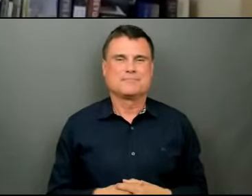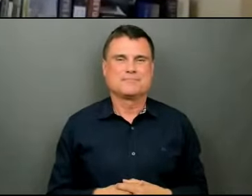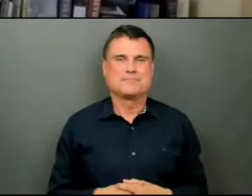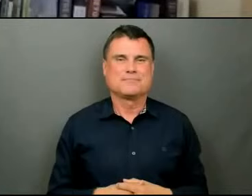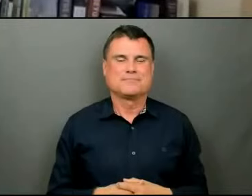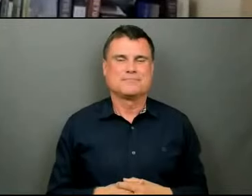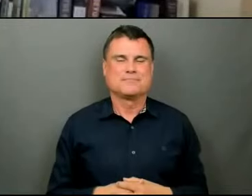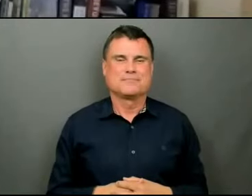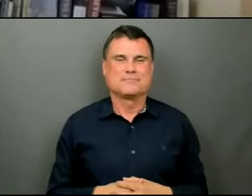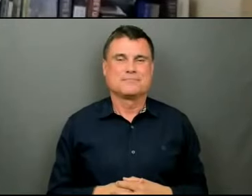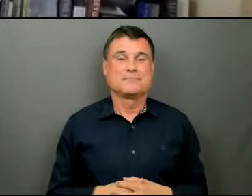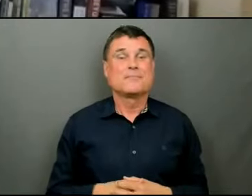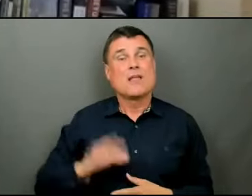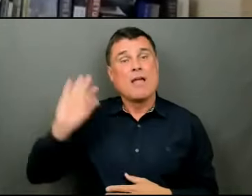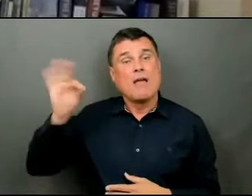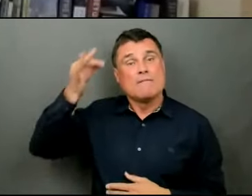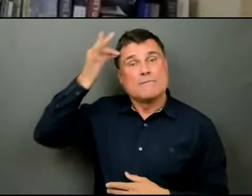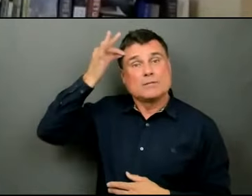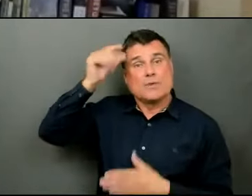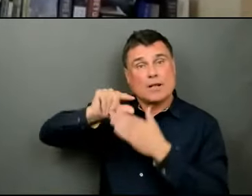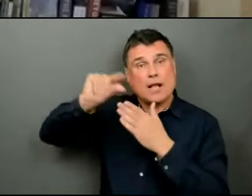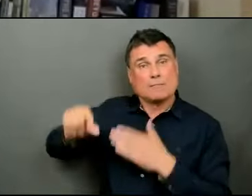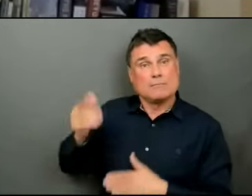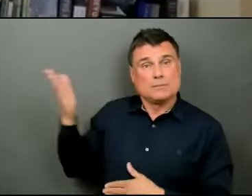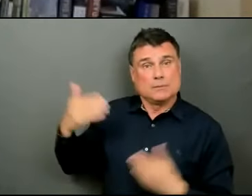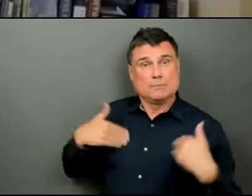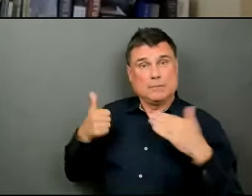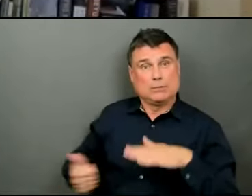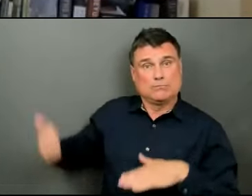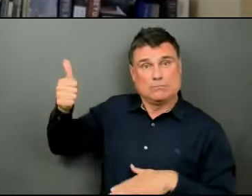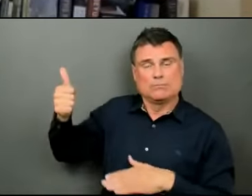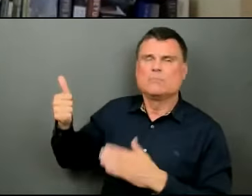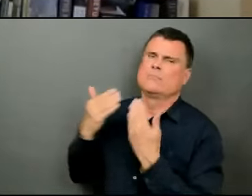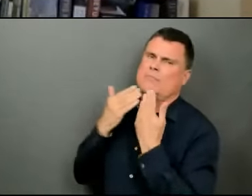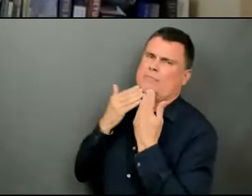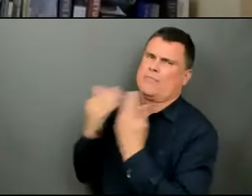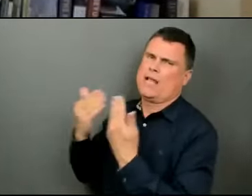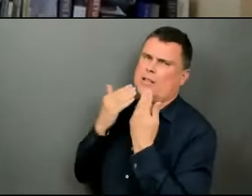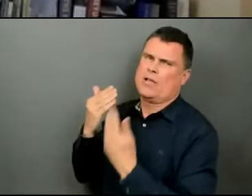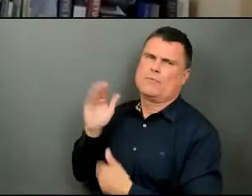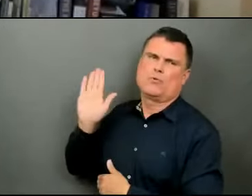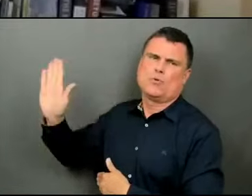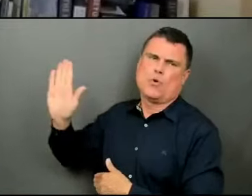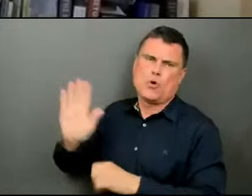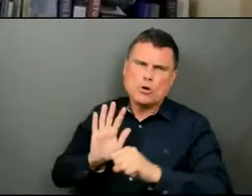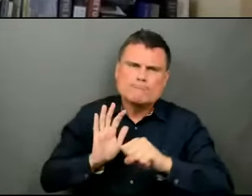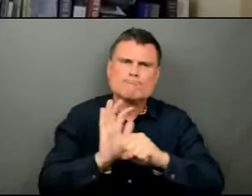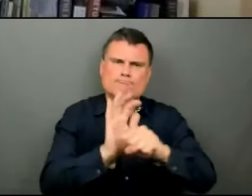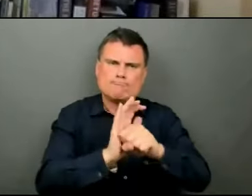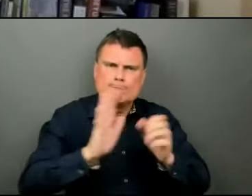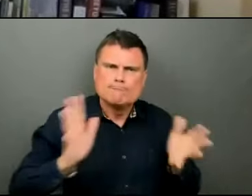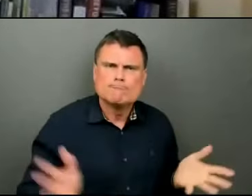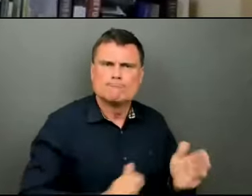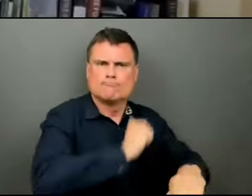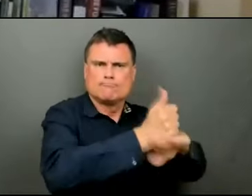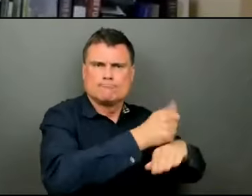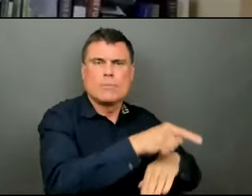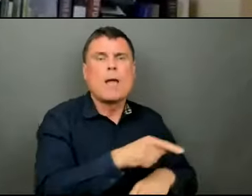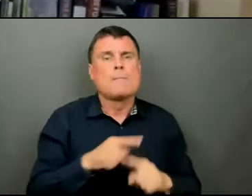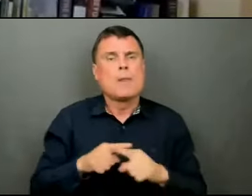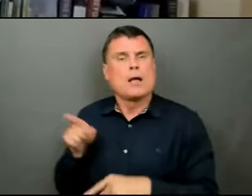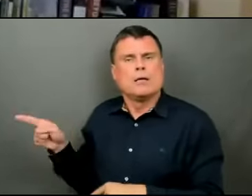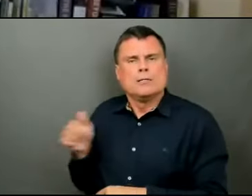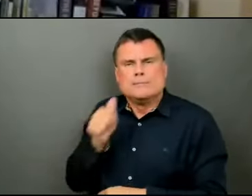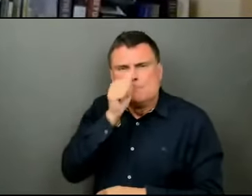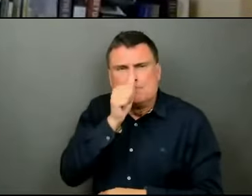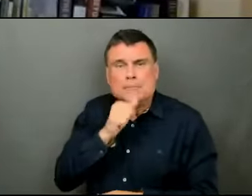Minister McKenna, thank you for your continued leadership and advocacy and putting up for my incessant lobbying for more investments